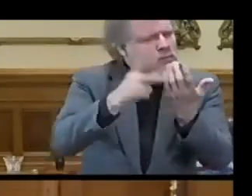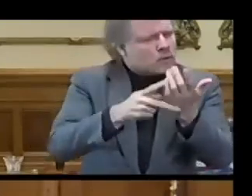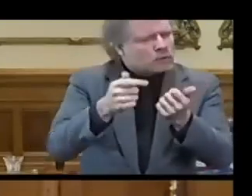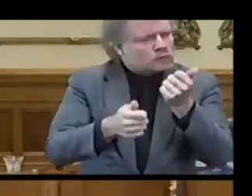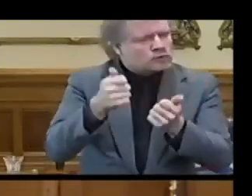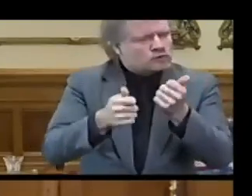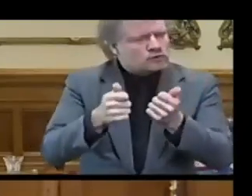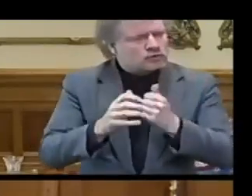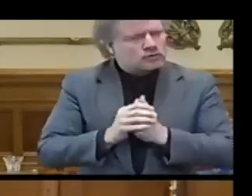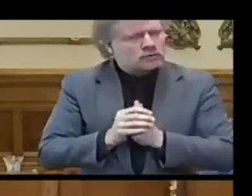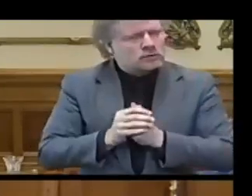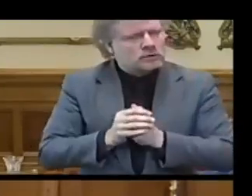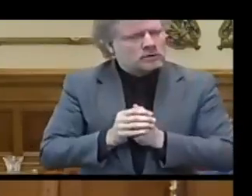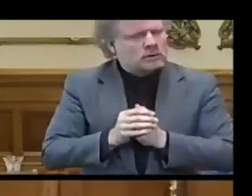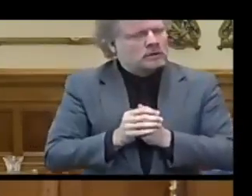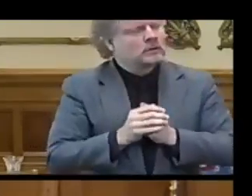Act?